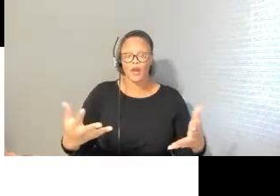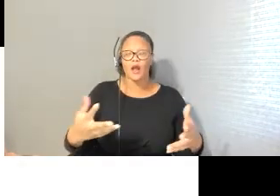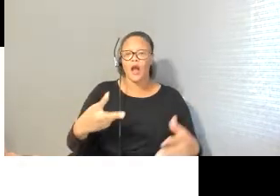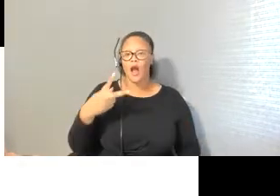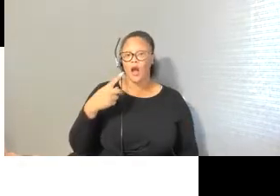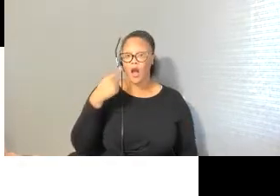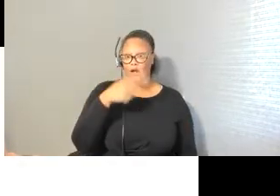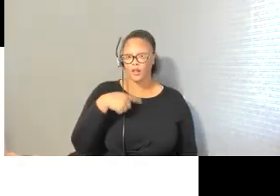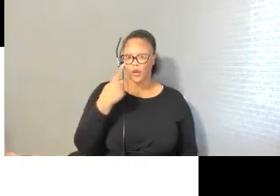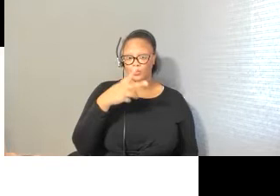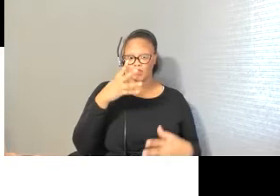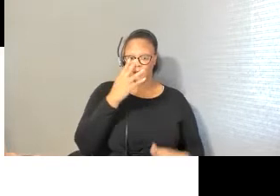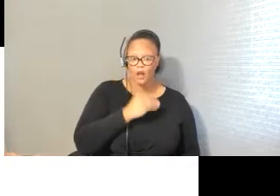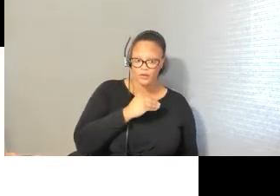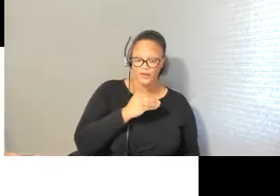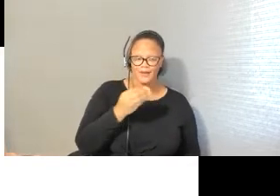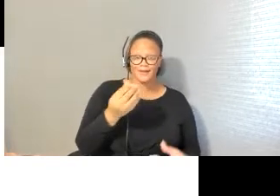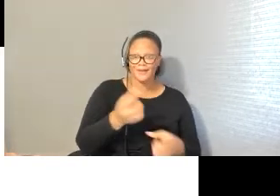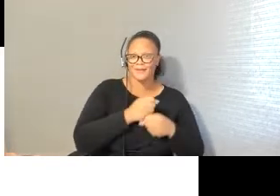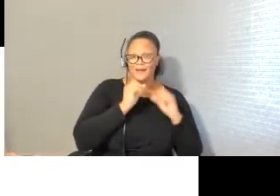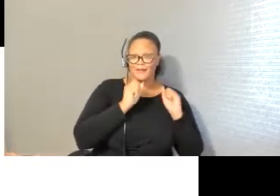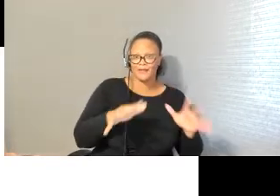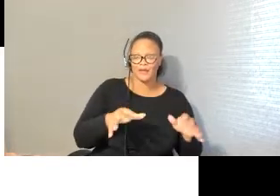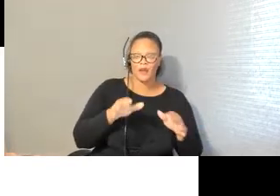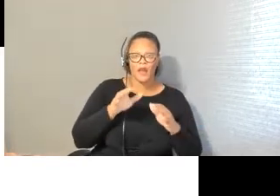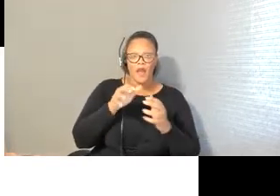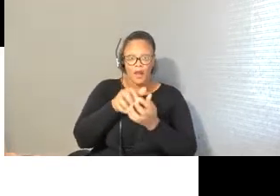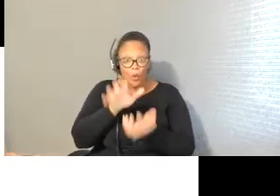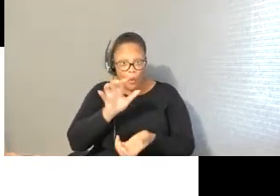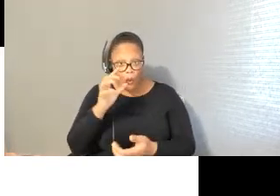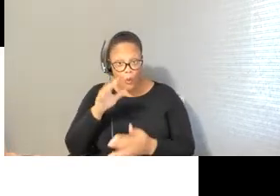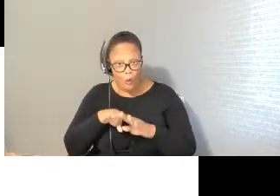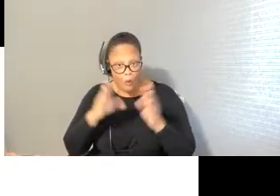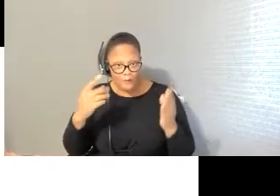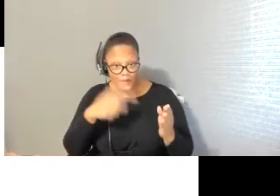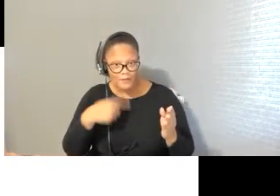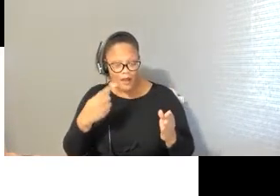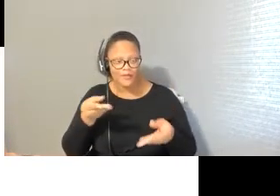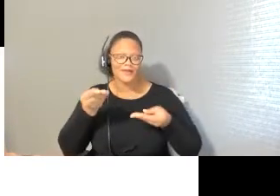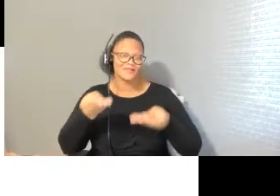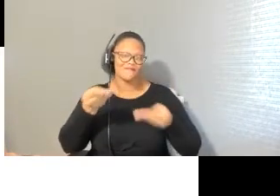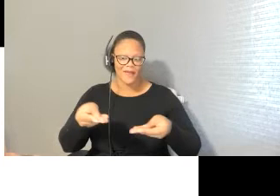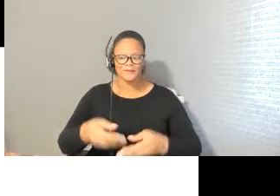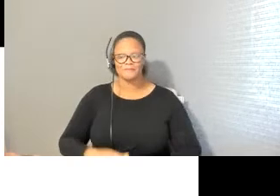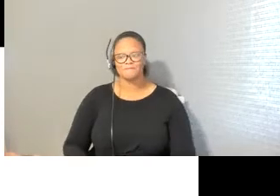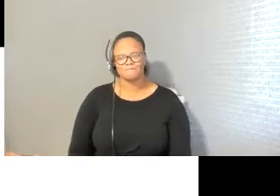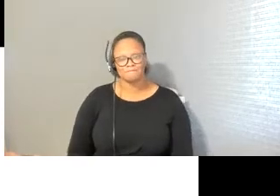gets fed. Open your mouth, right? That's what you want to do. Open your mouth.